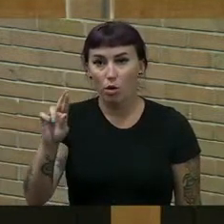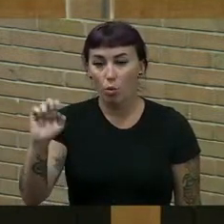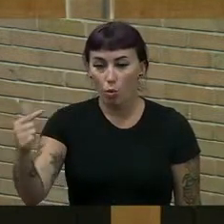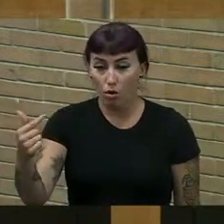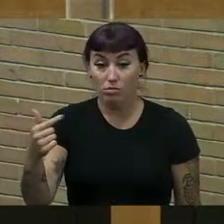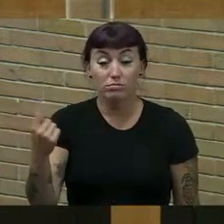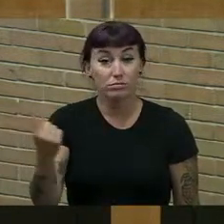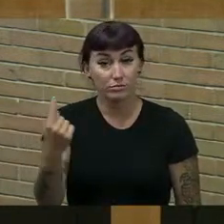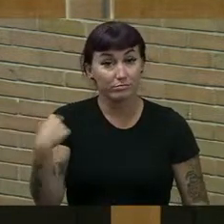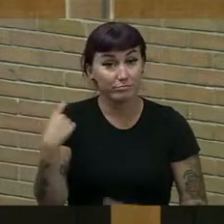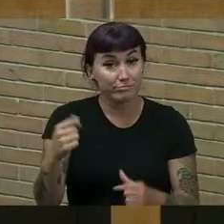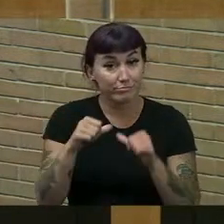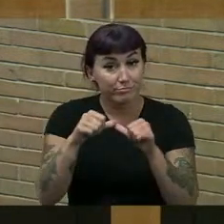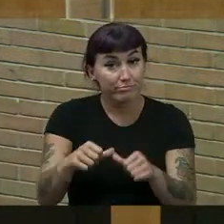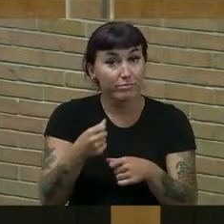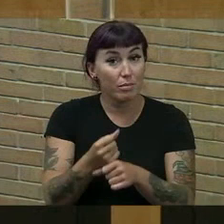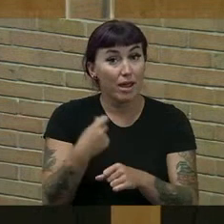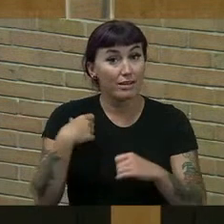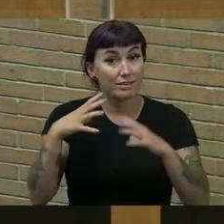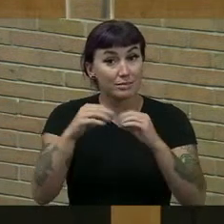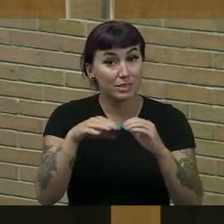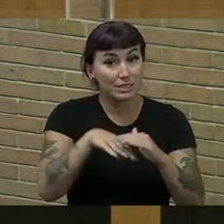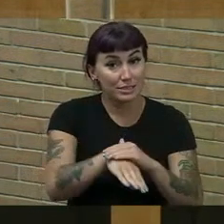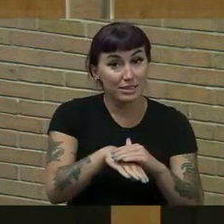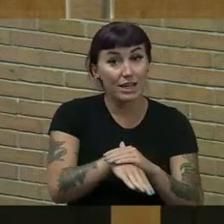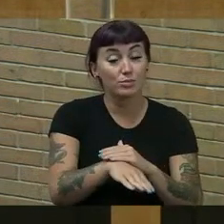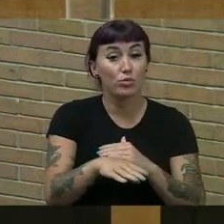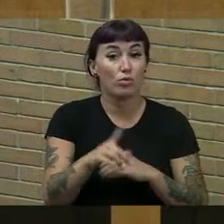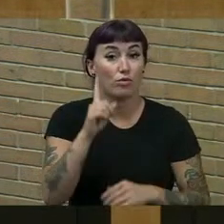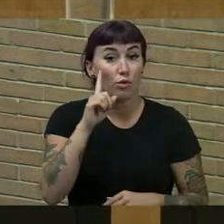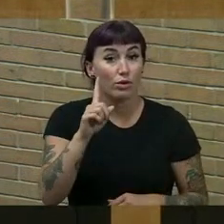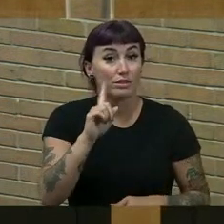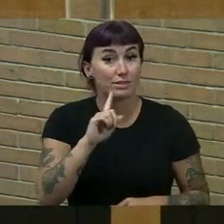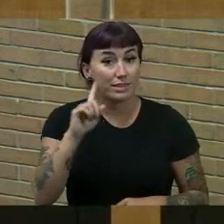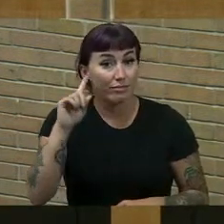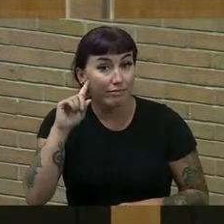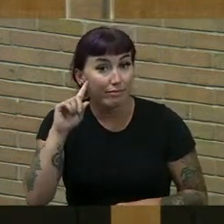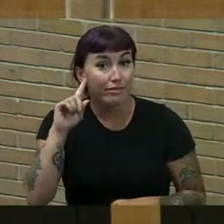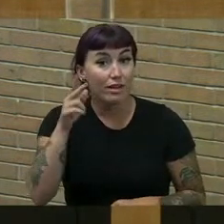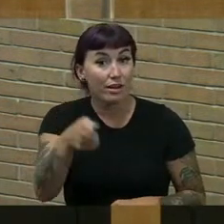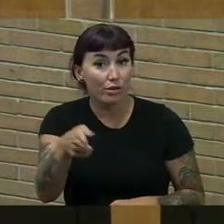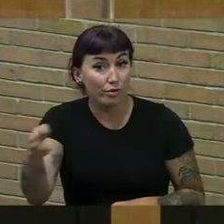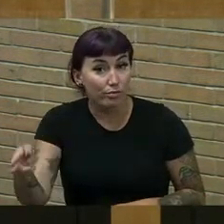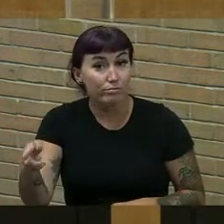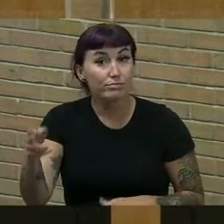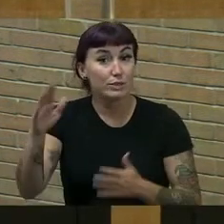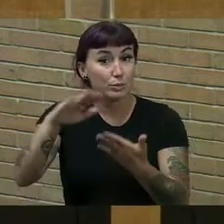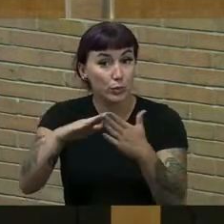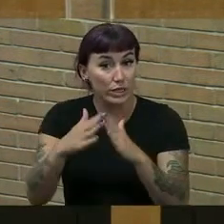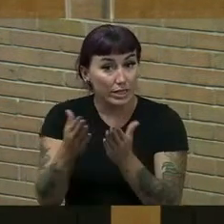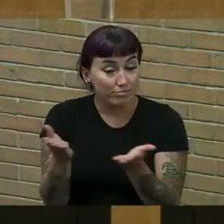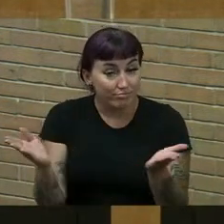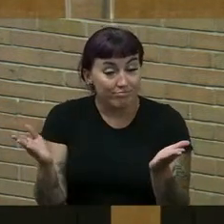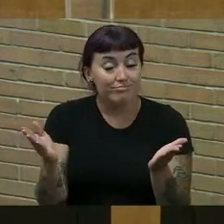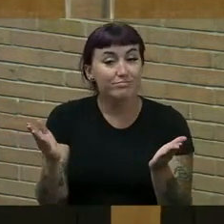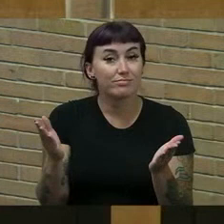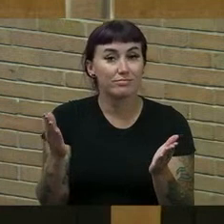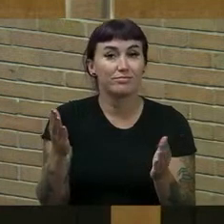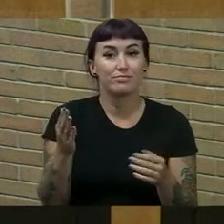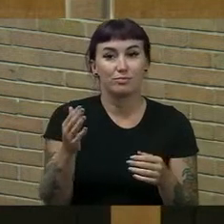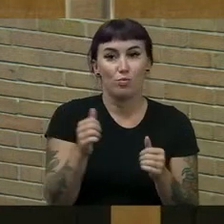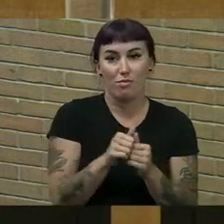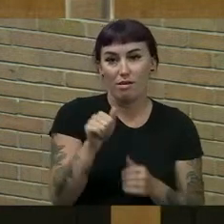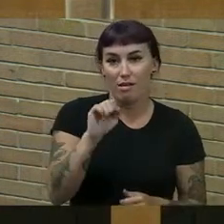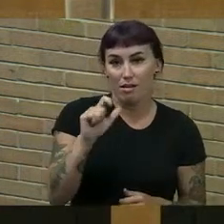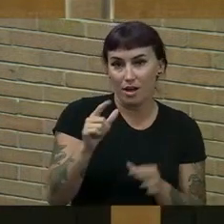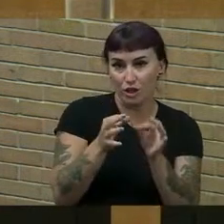As always, we continue to make our meetings fully accessible to the deaf and hard of hearing community with our